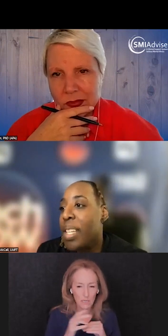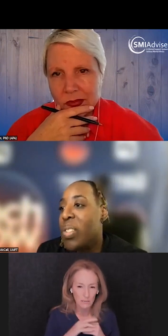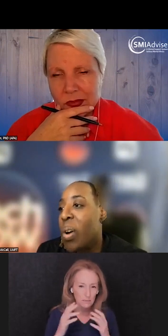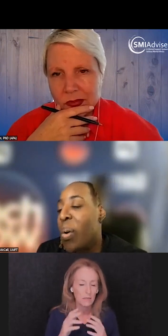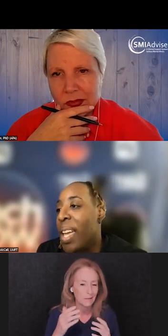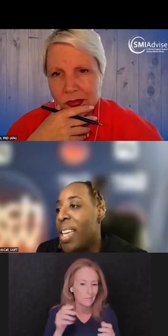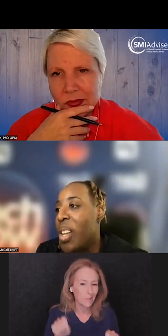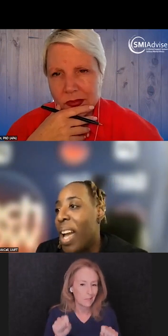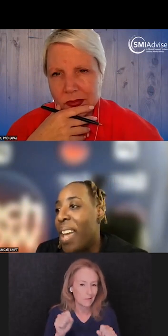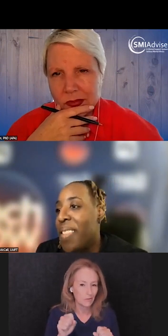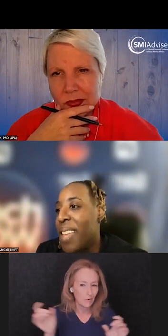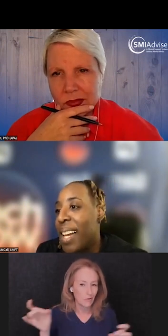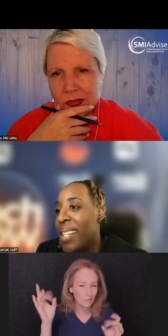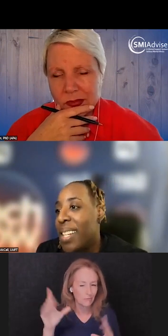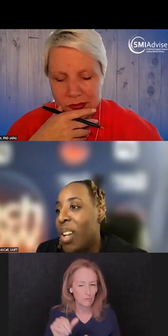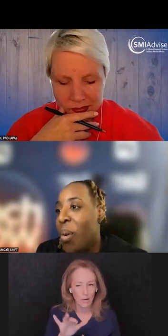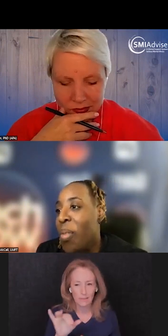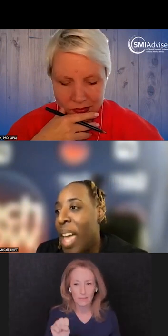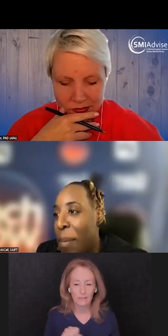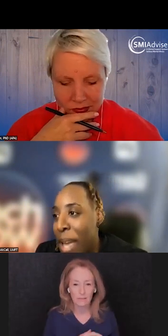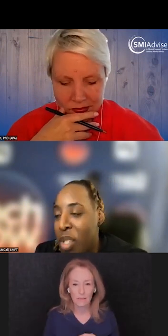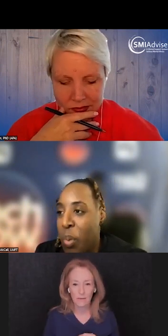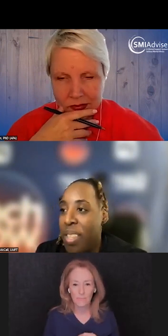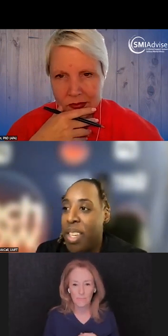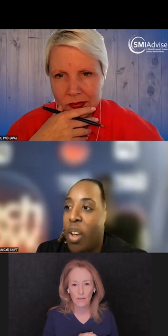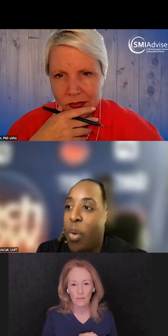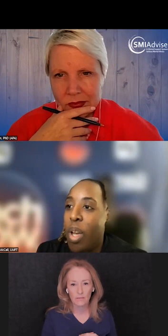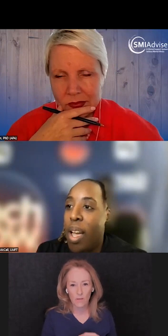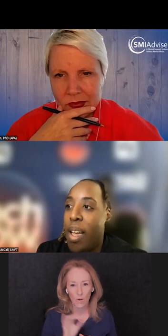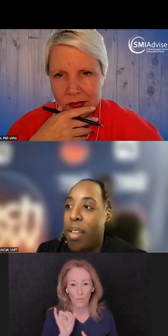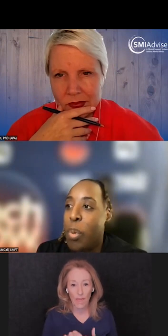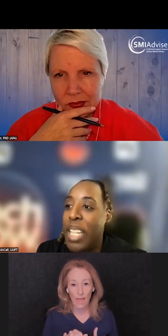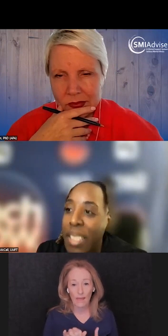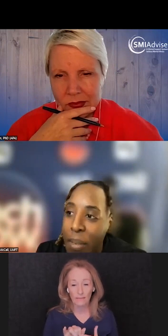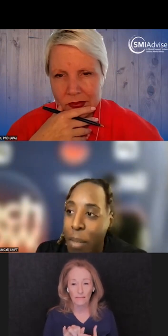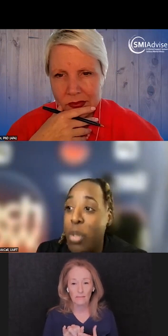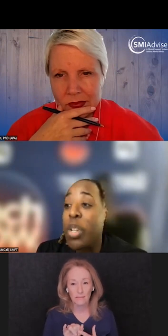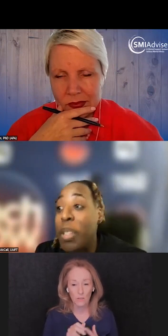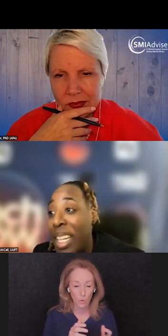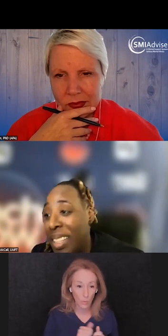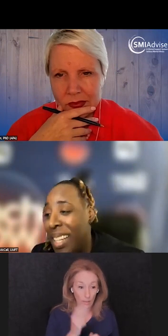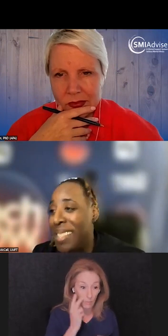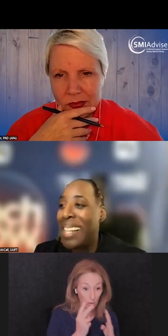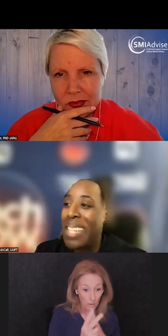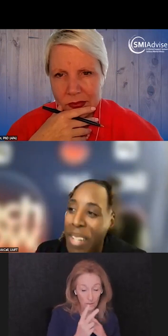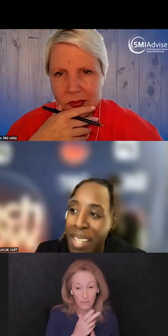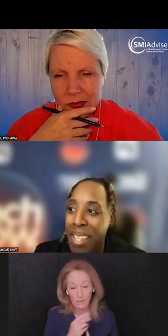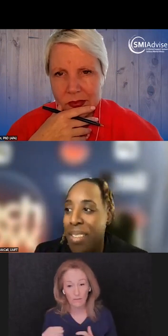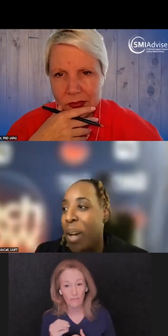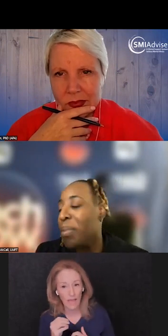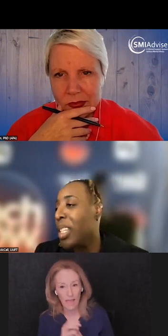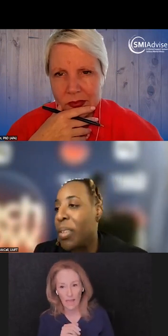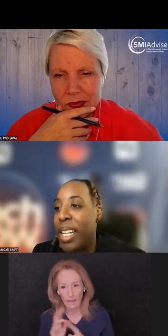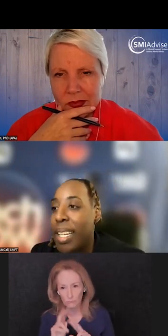And so, I think that, that matched with, predictive and prescriptive analytics and activities